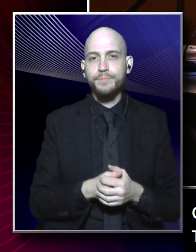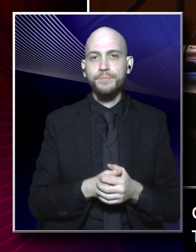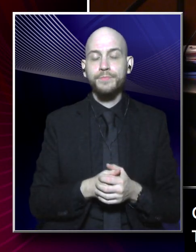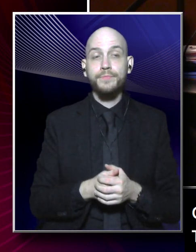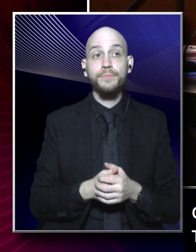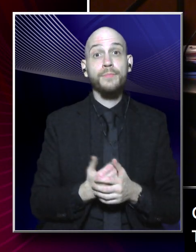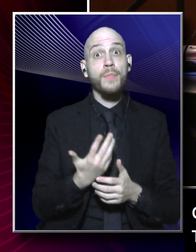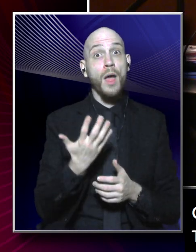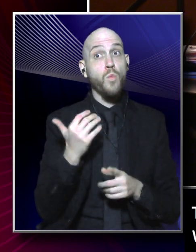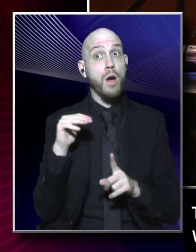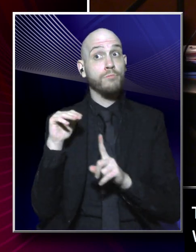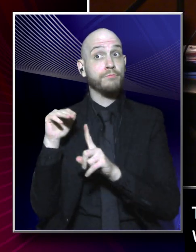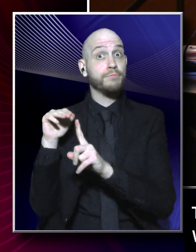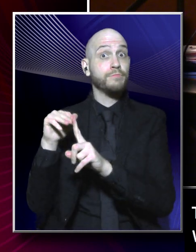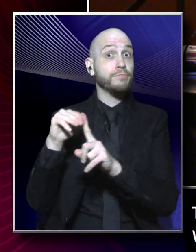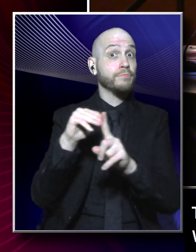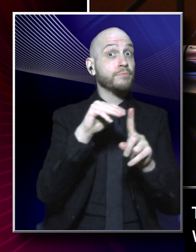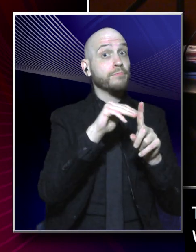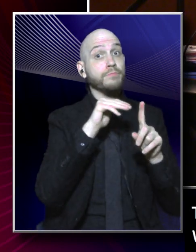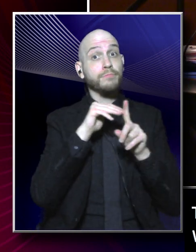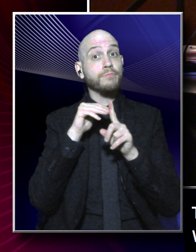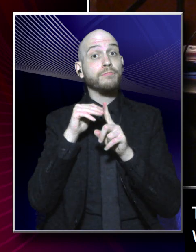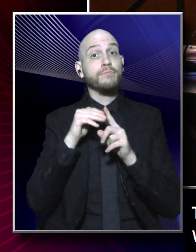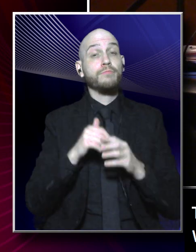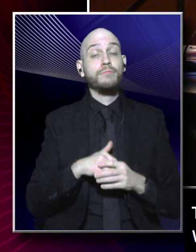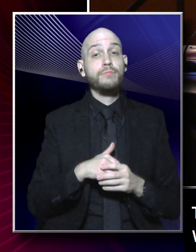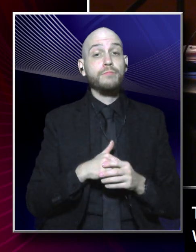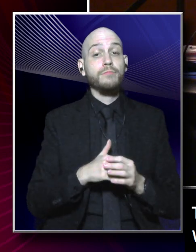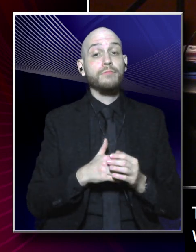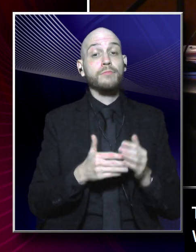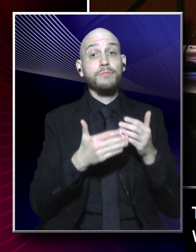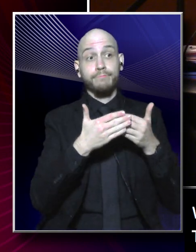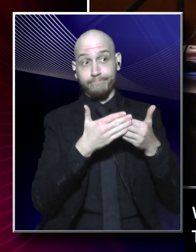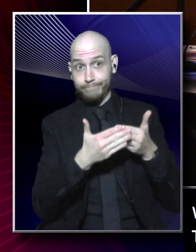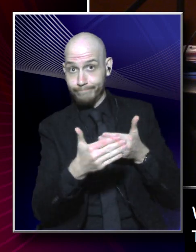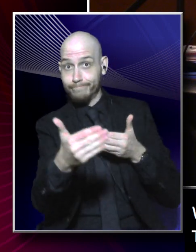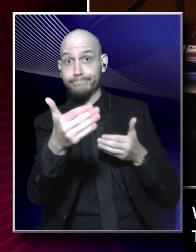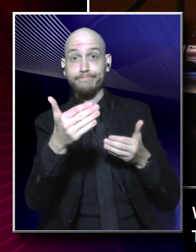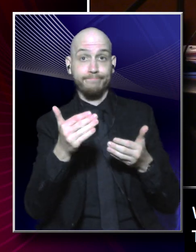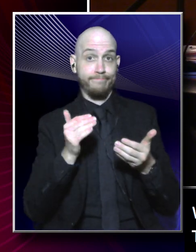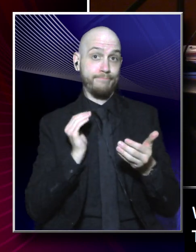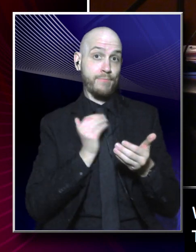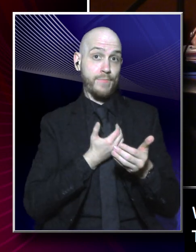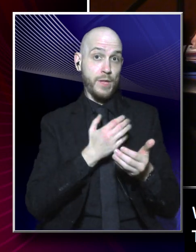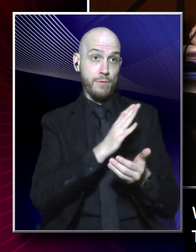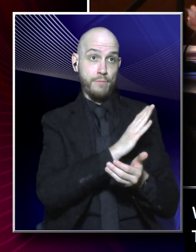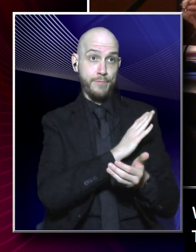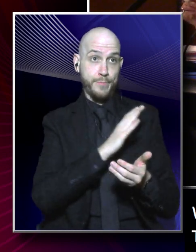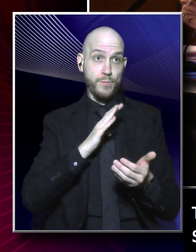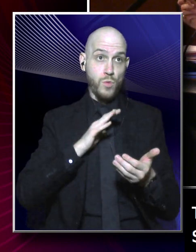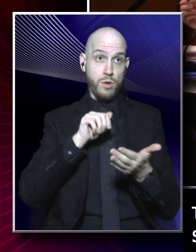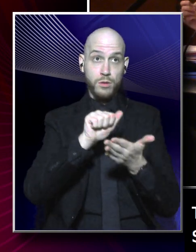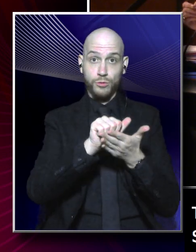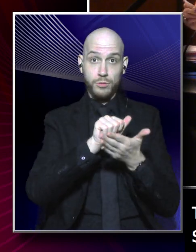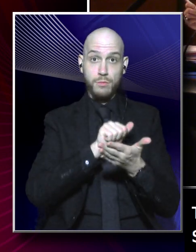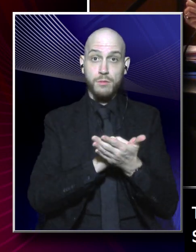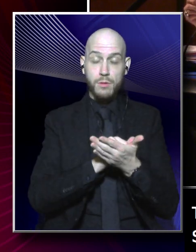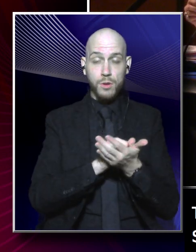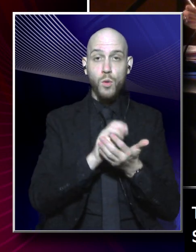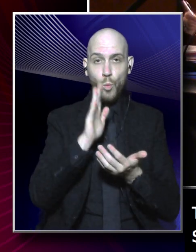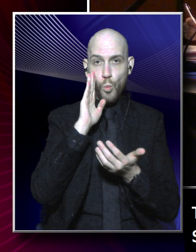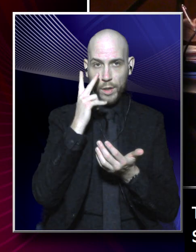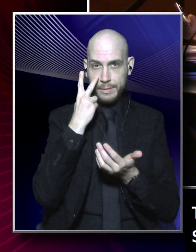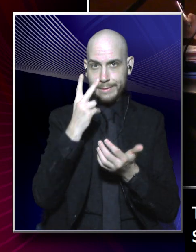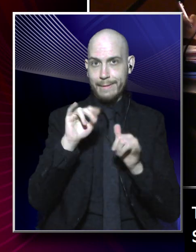remind you is that from here on out in our board agenda, you will see a report from